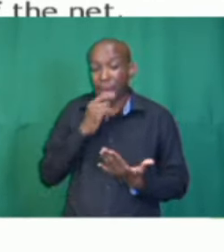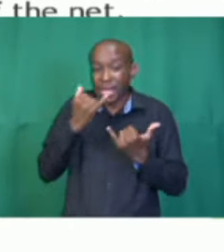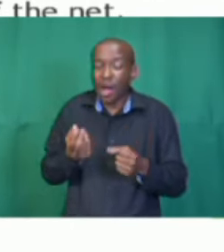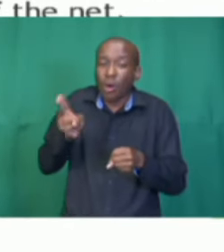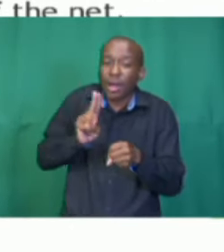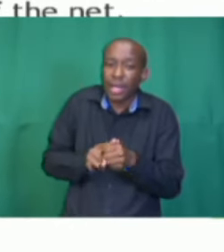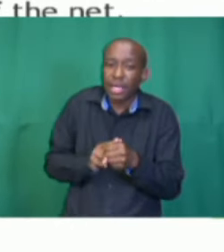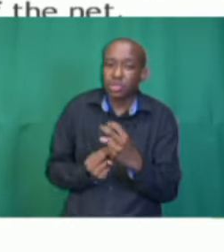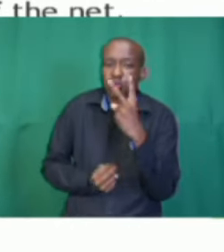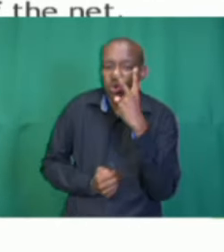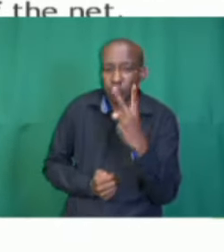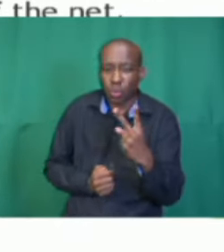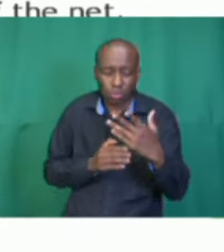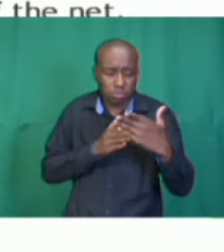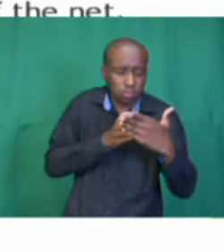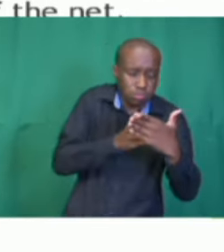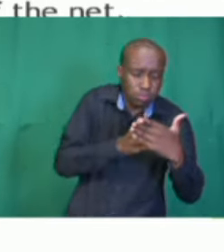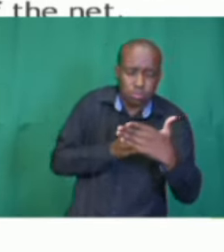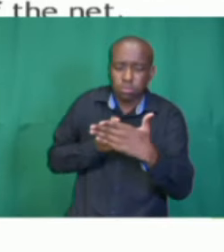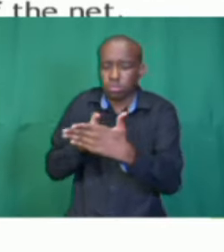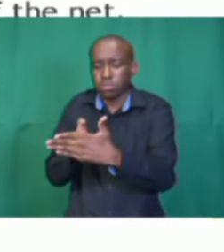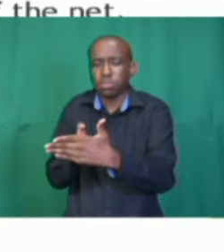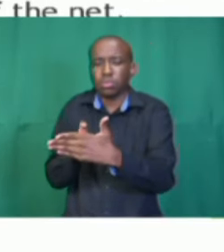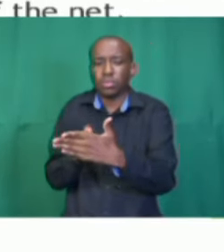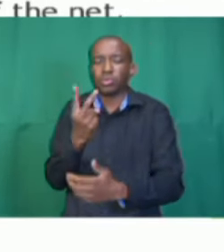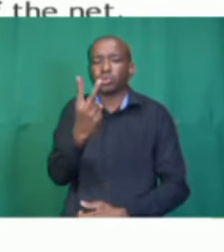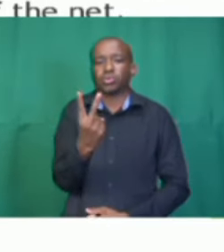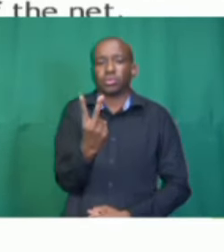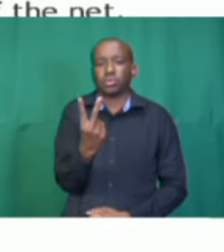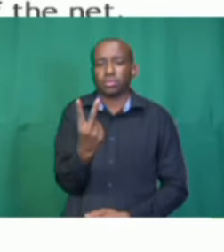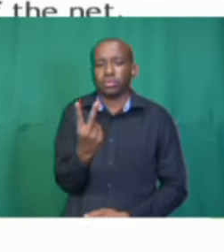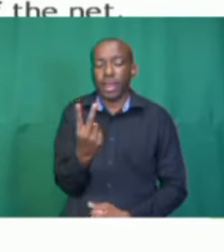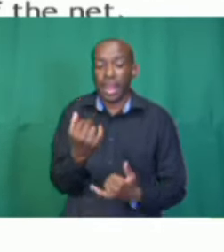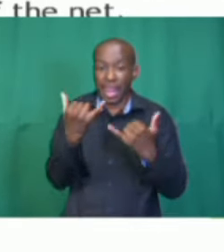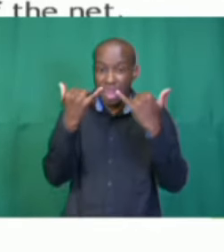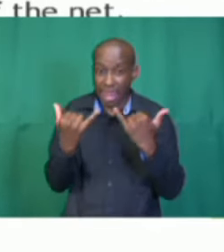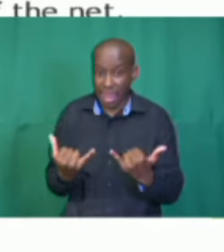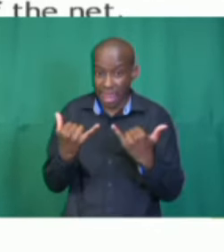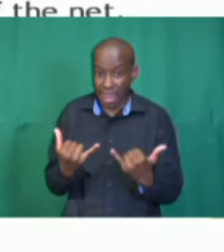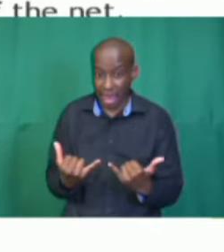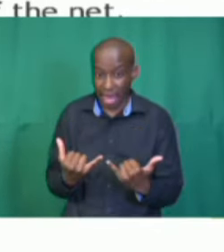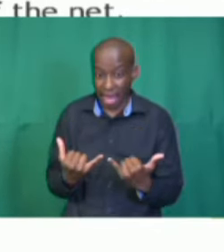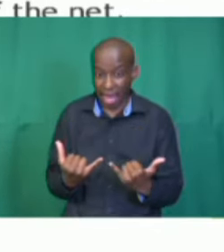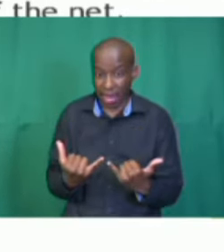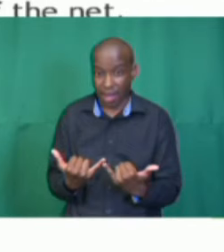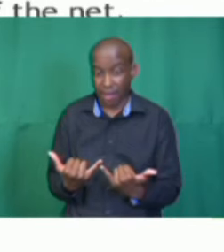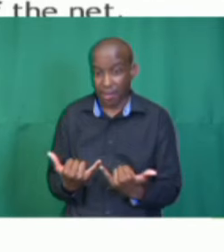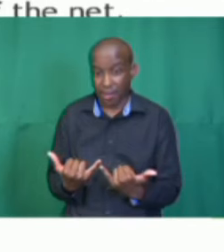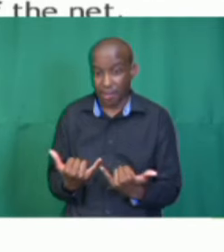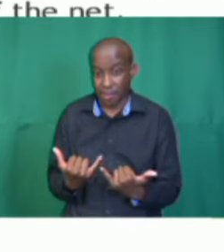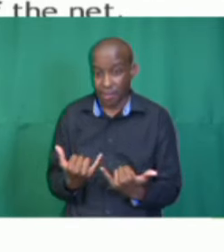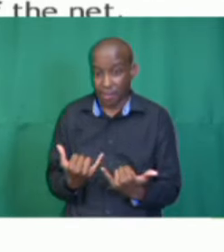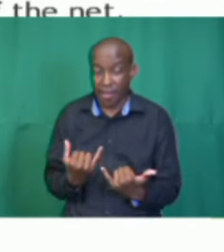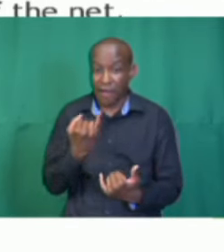2 obstacles in front of him or her. Okay, now if we can take a look at okay, the